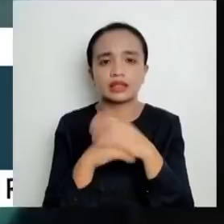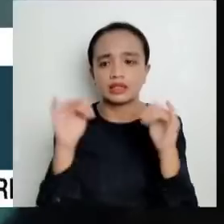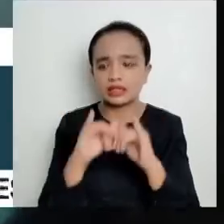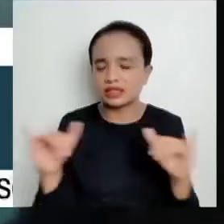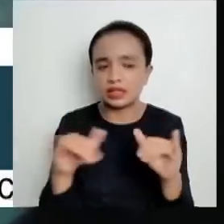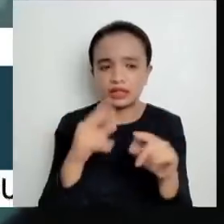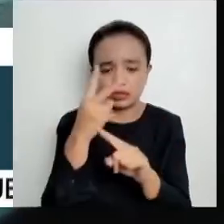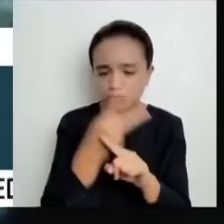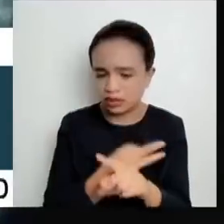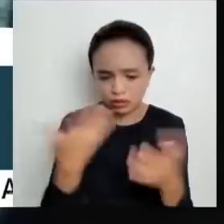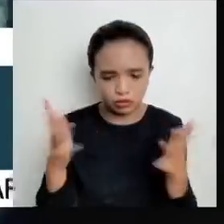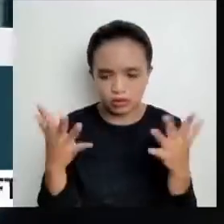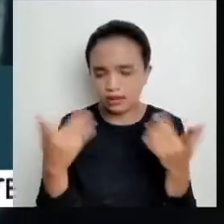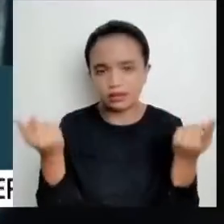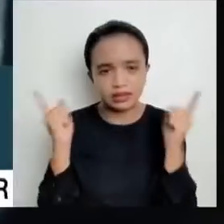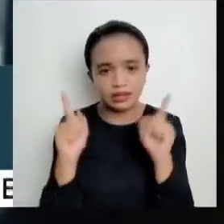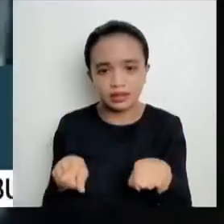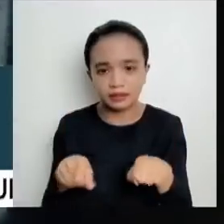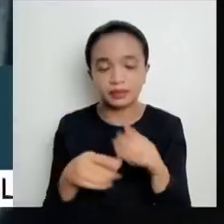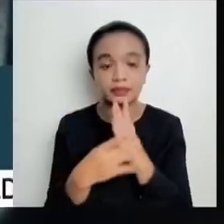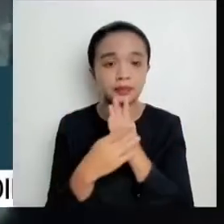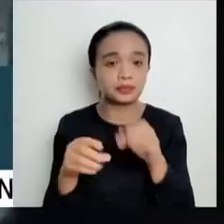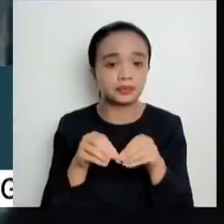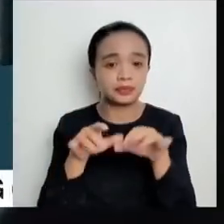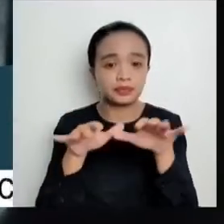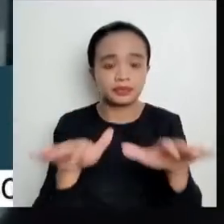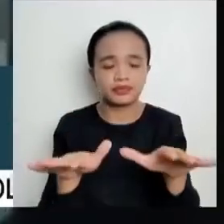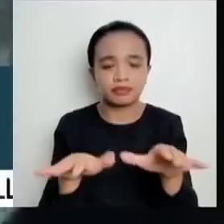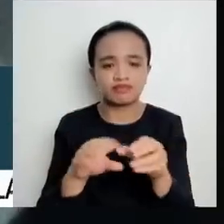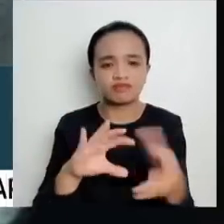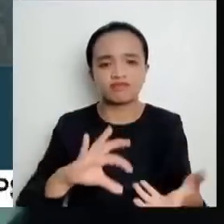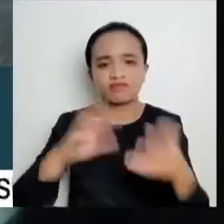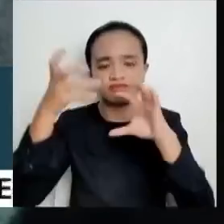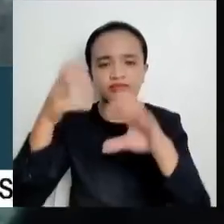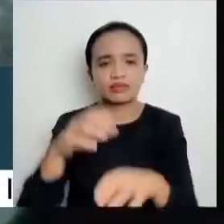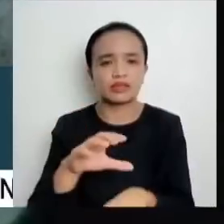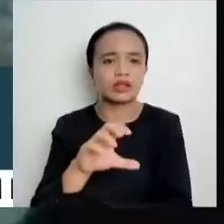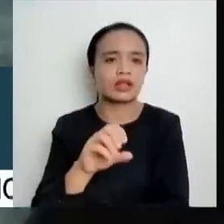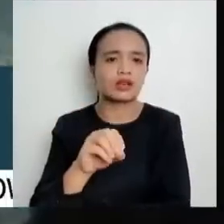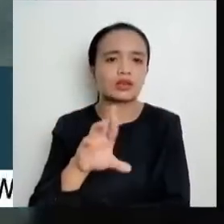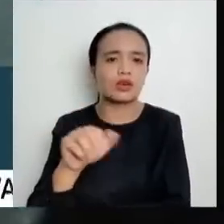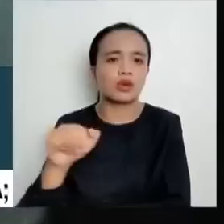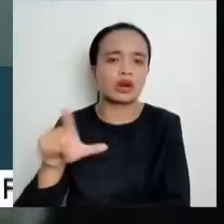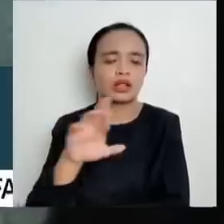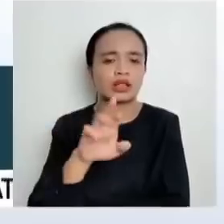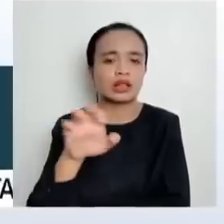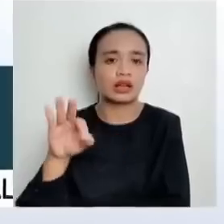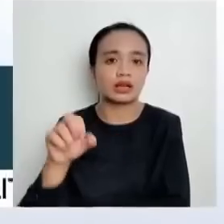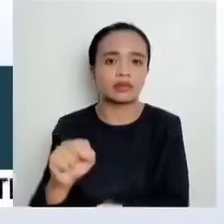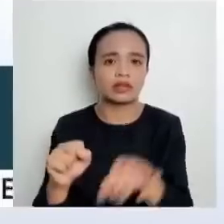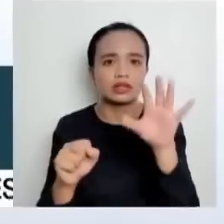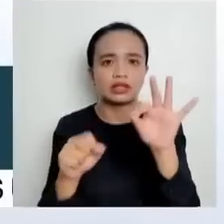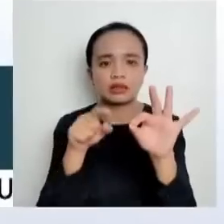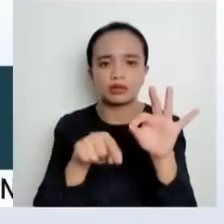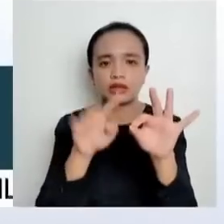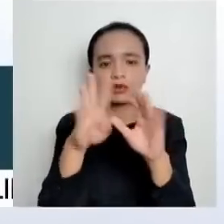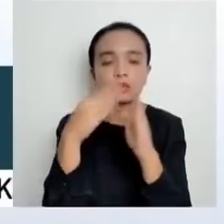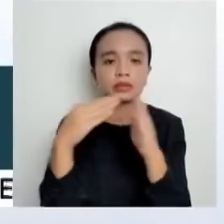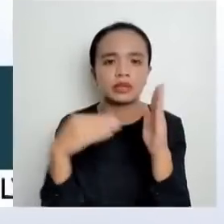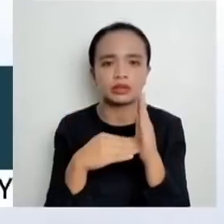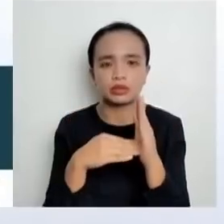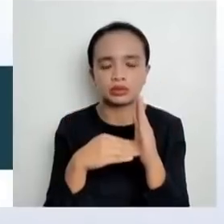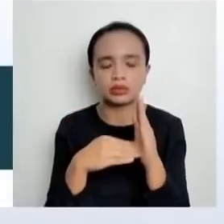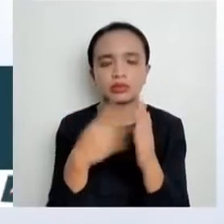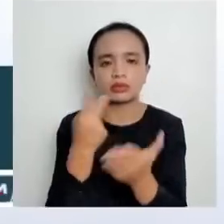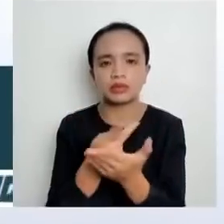nangyayari. The oil spill also caused destruction to coral reefs in the area, estimated at 9.4 billion pesos, and